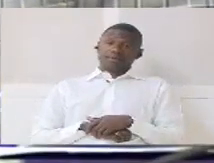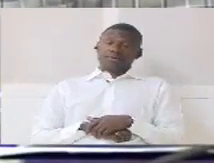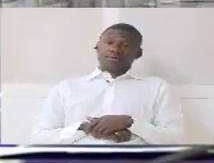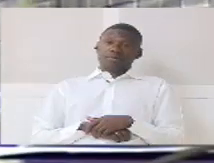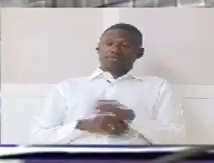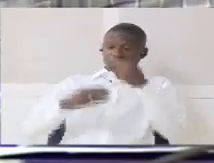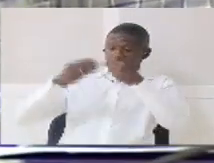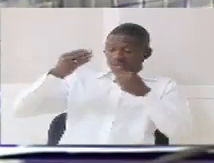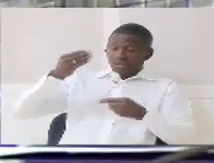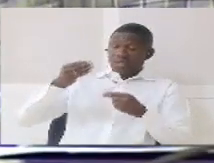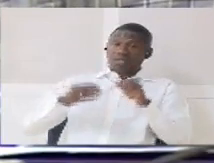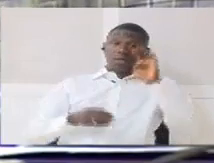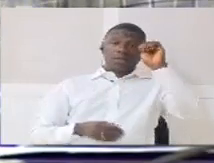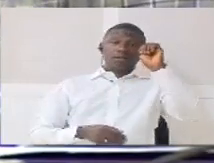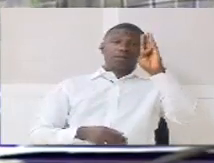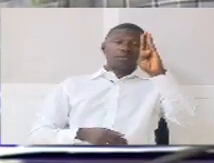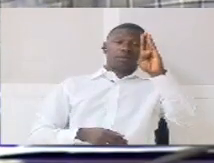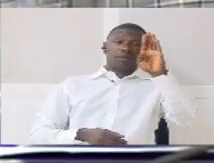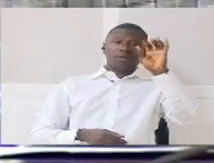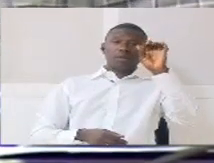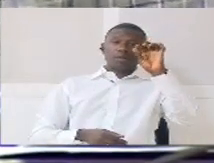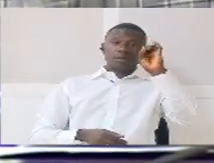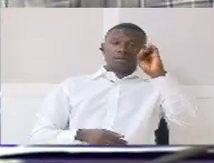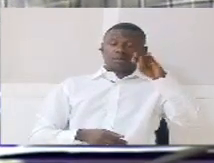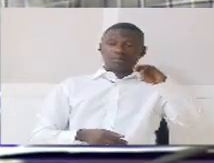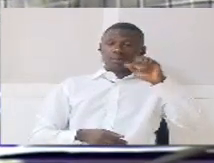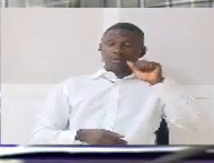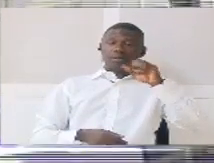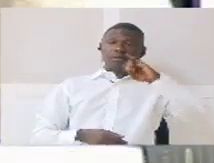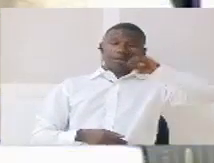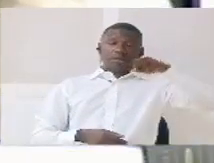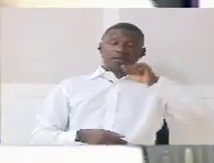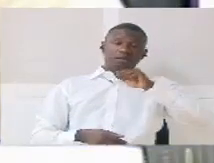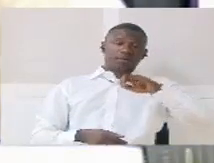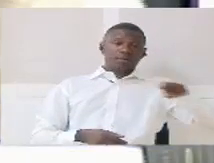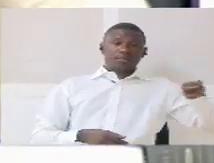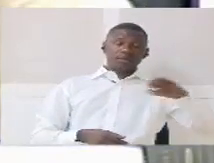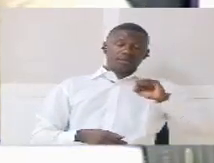chief torturer at mile two. Yes, according to them. According to them, go ahead. By virtue of his rank. Okay, go ahead.